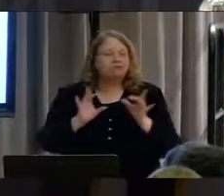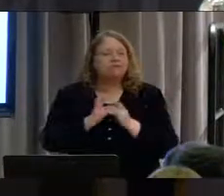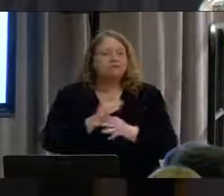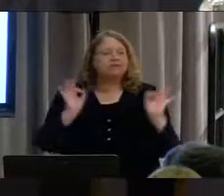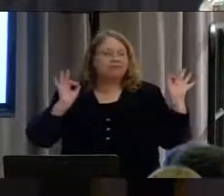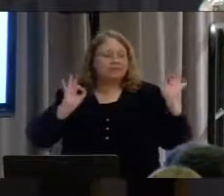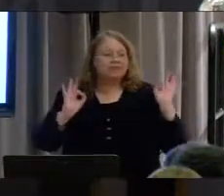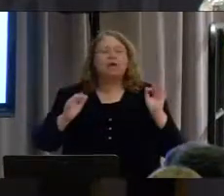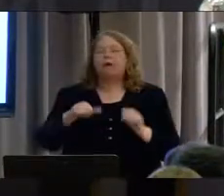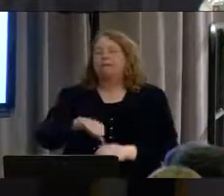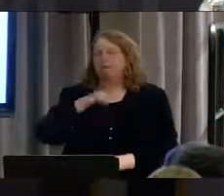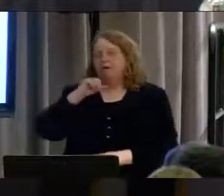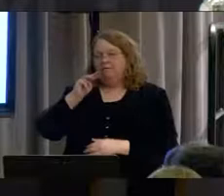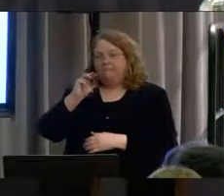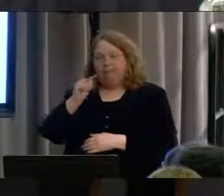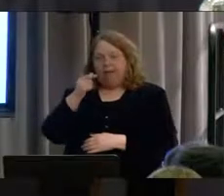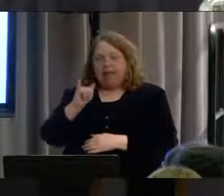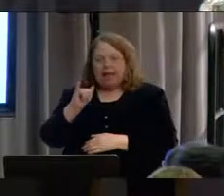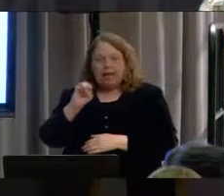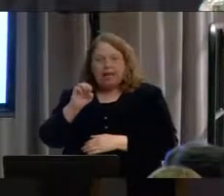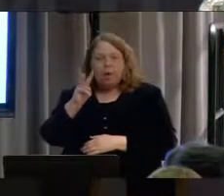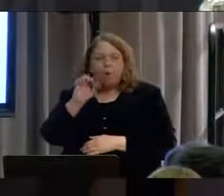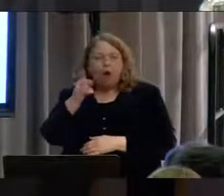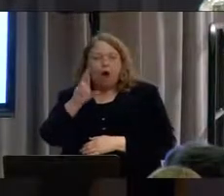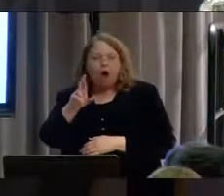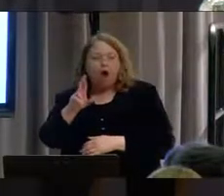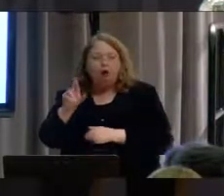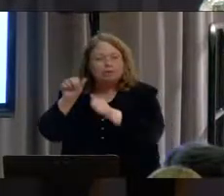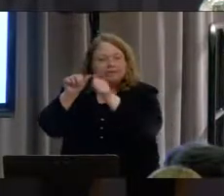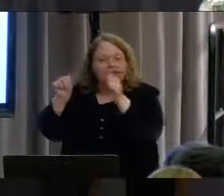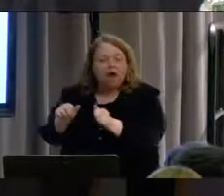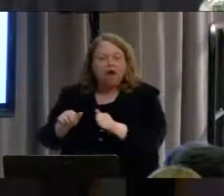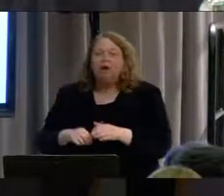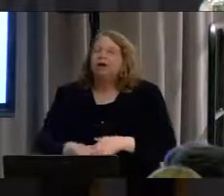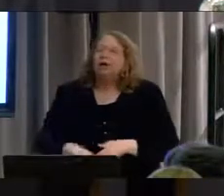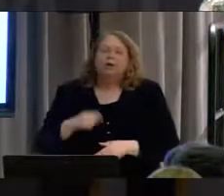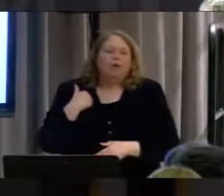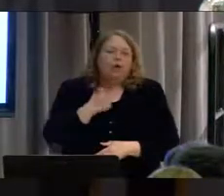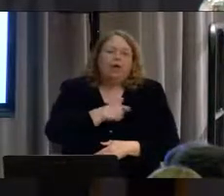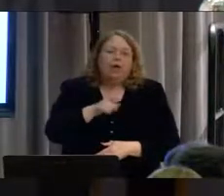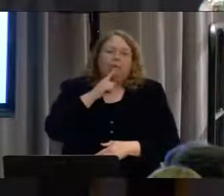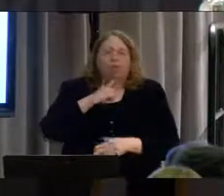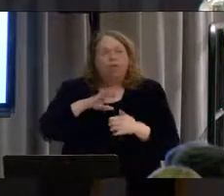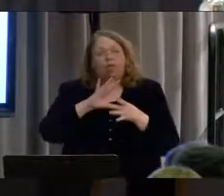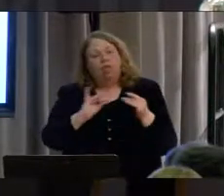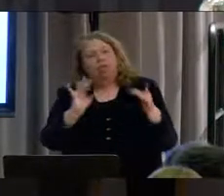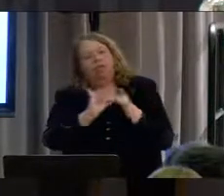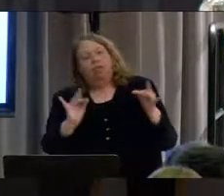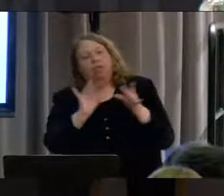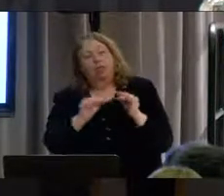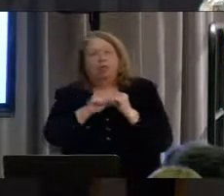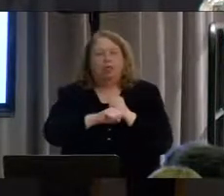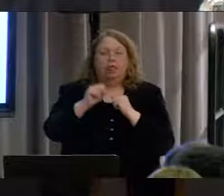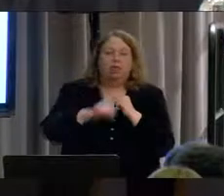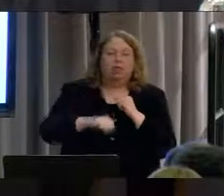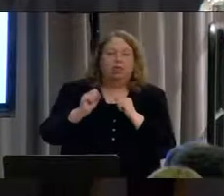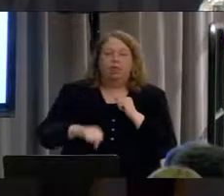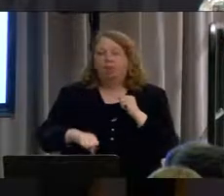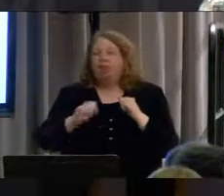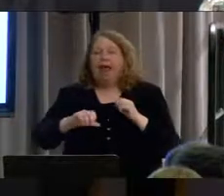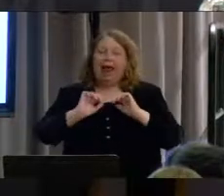proud of the Maggie Walker statue. But we've been talking for too long about how to commemorate the